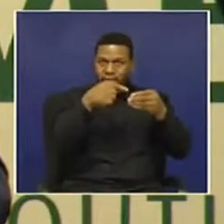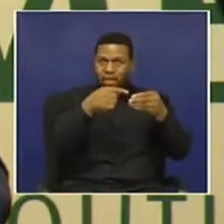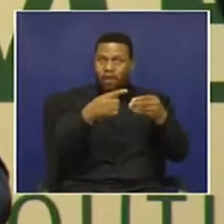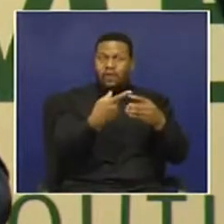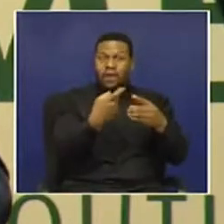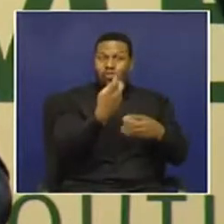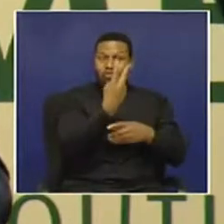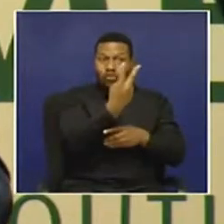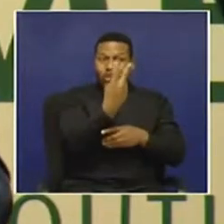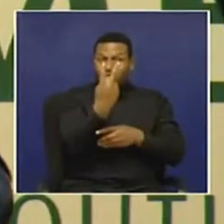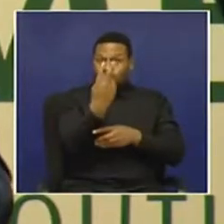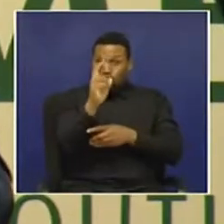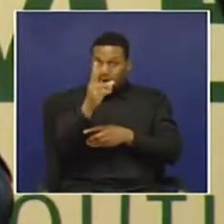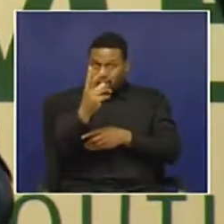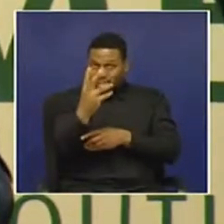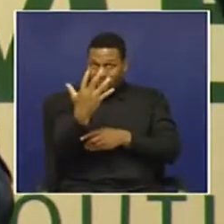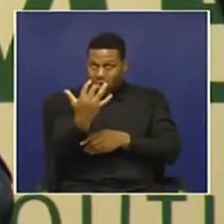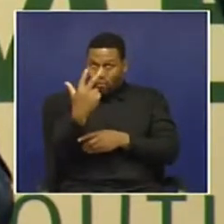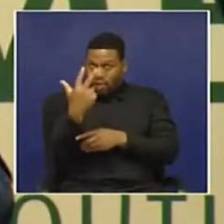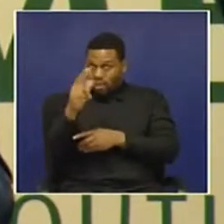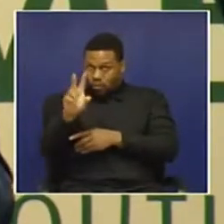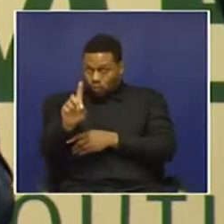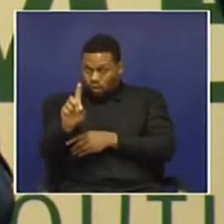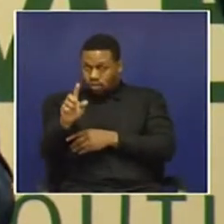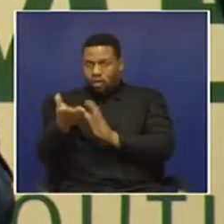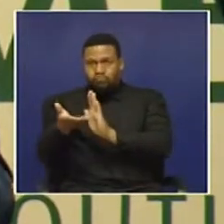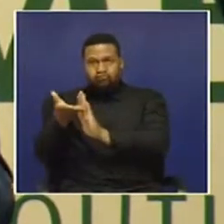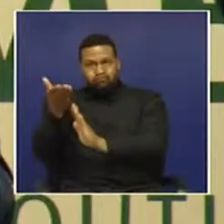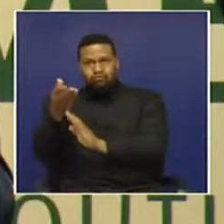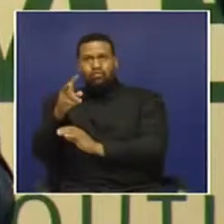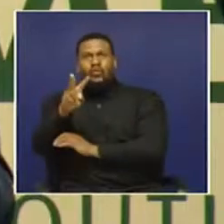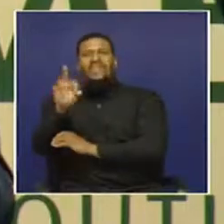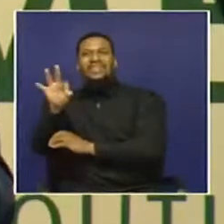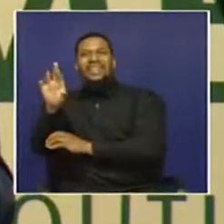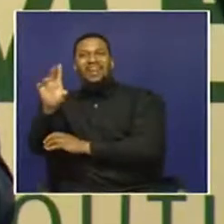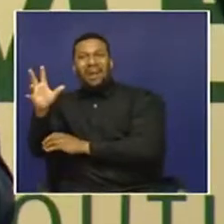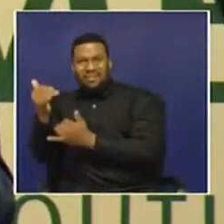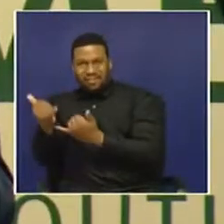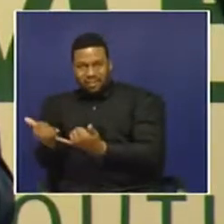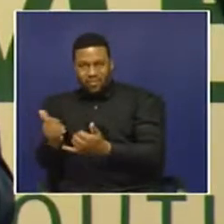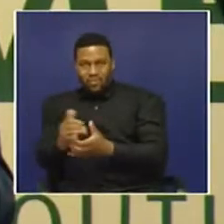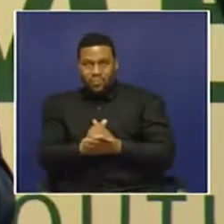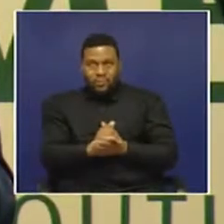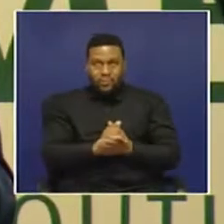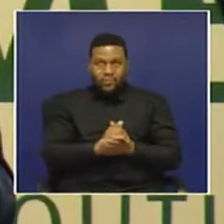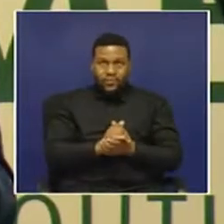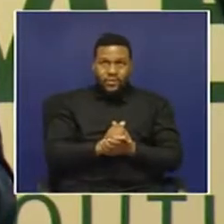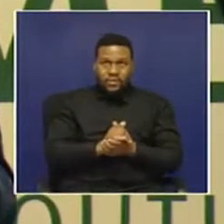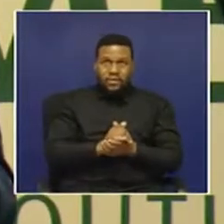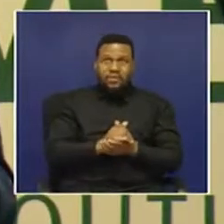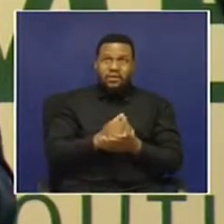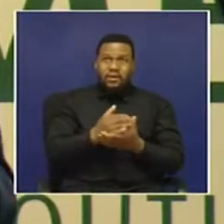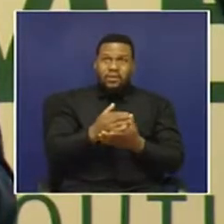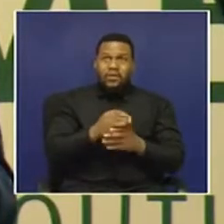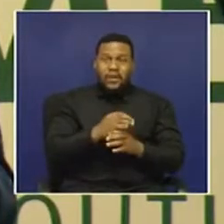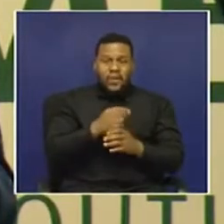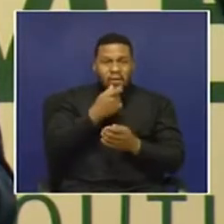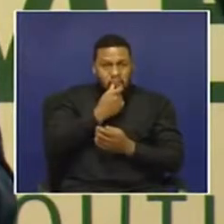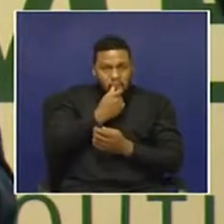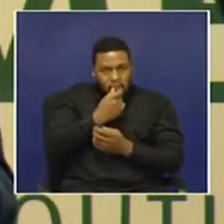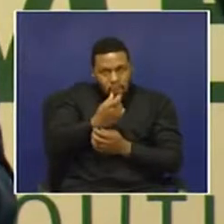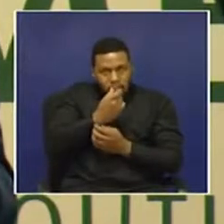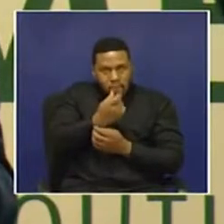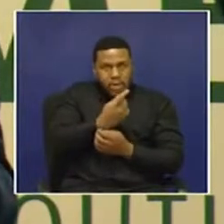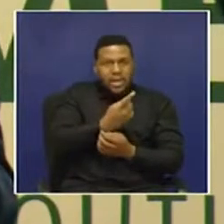22.81 to 23.58. Pipe tobacco rises by 28 cents per 25